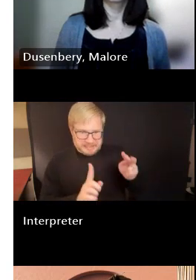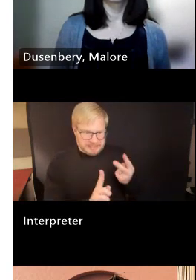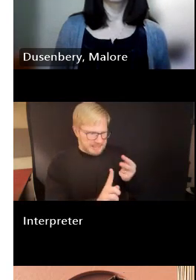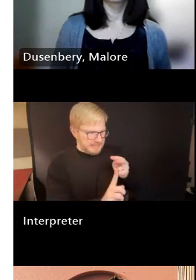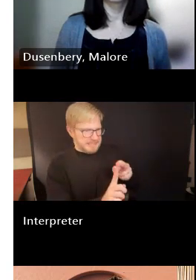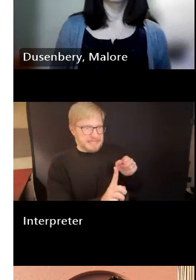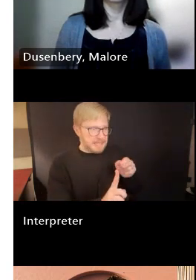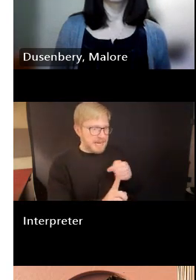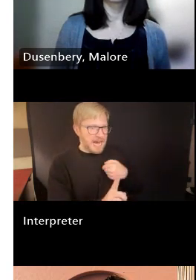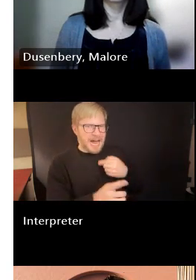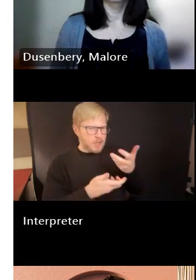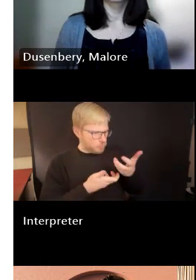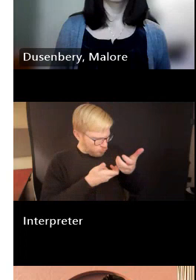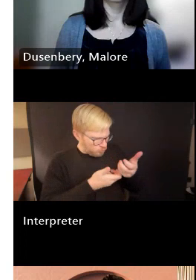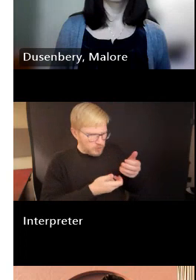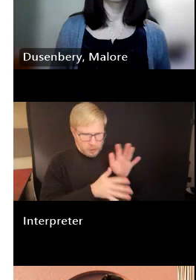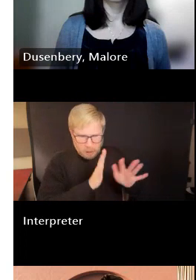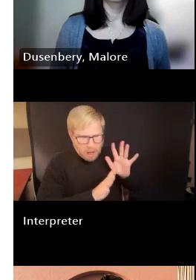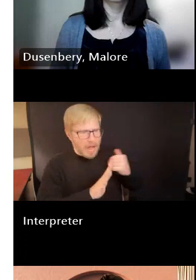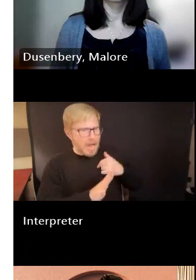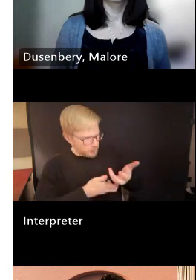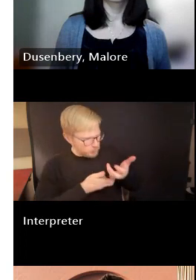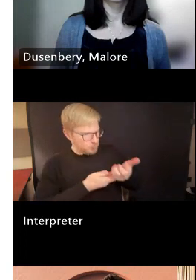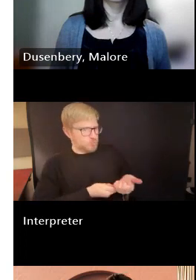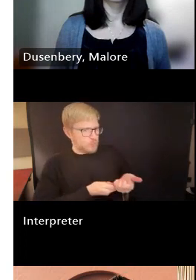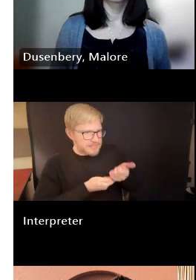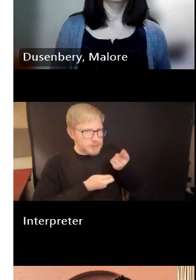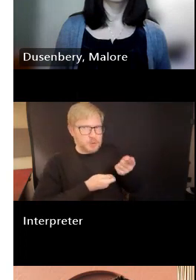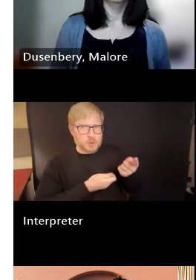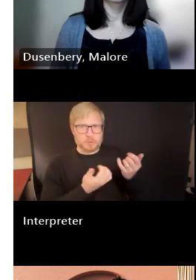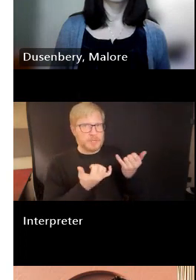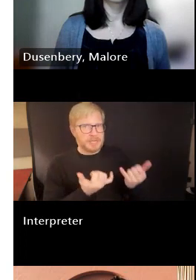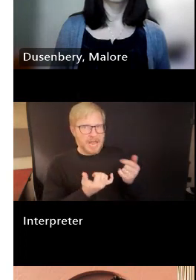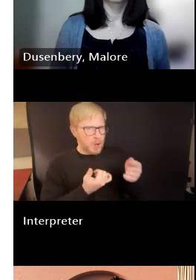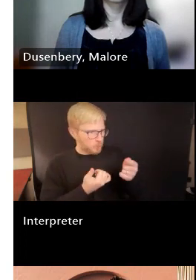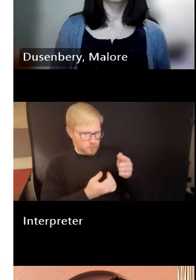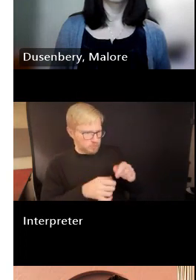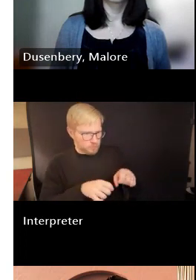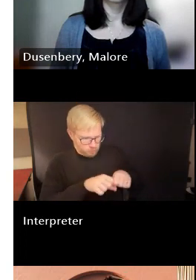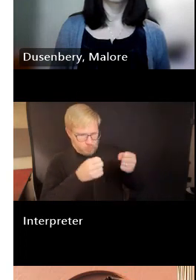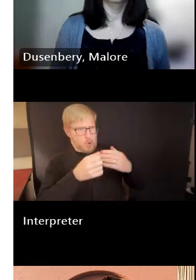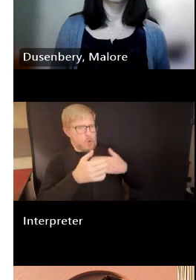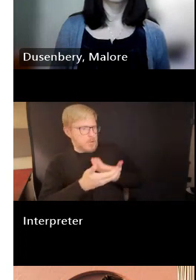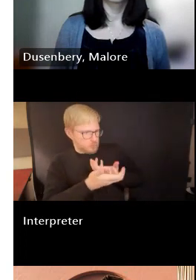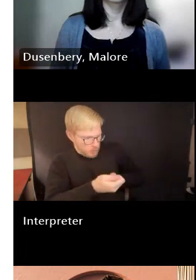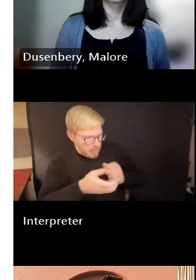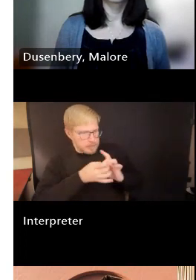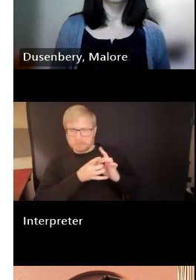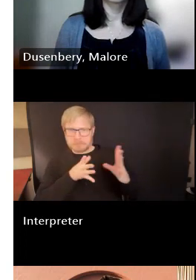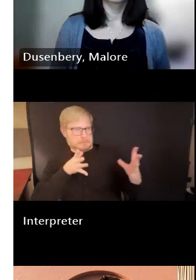problem. They don't understand that it's that the trauma and the impacts of trauma are the problem. They just think it's